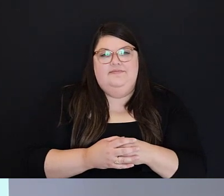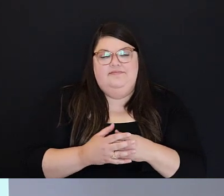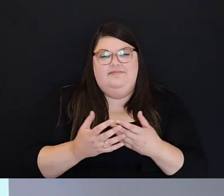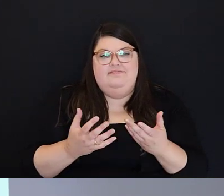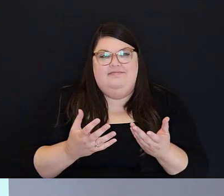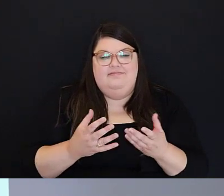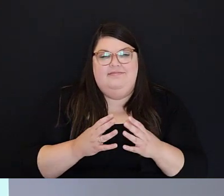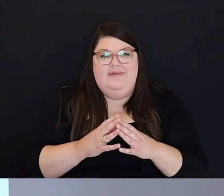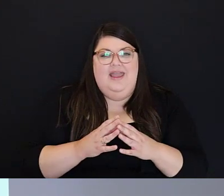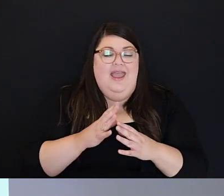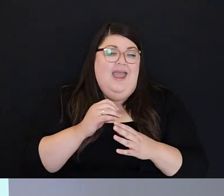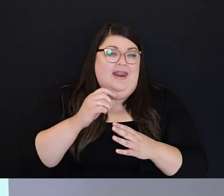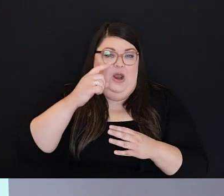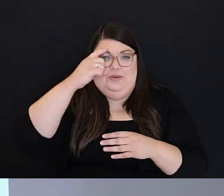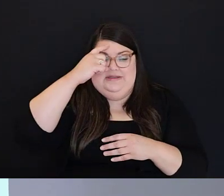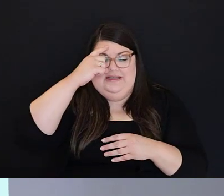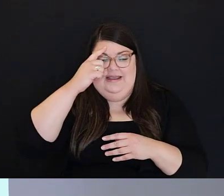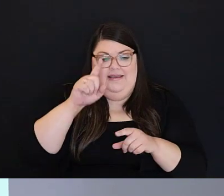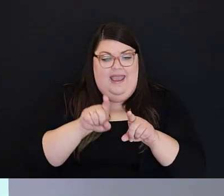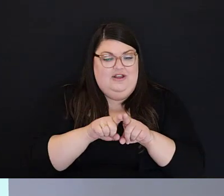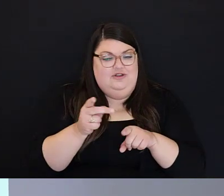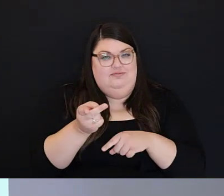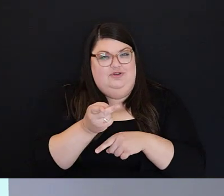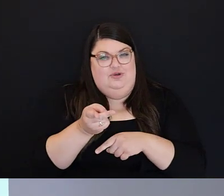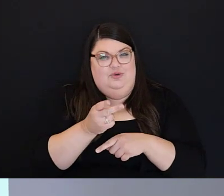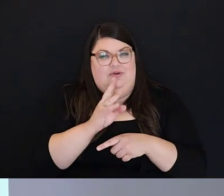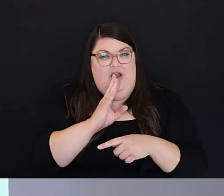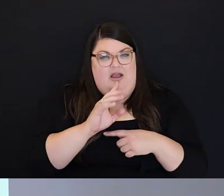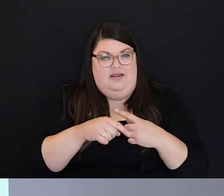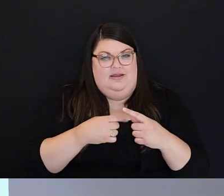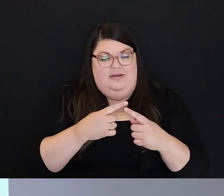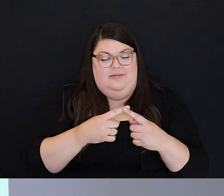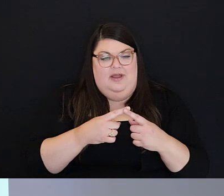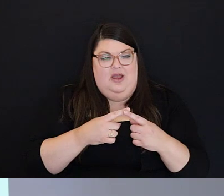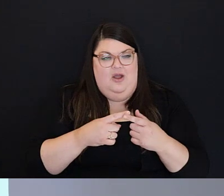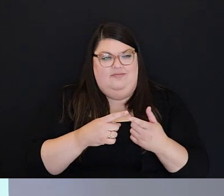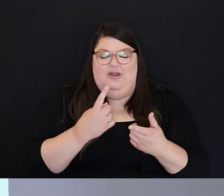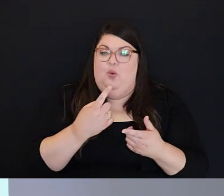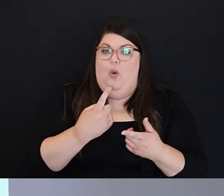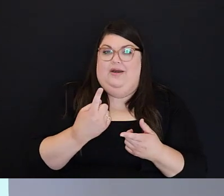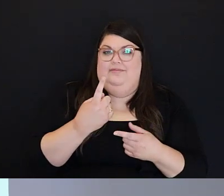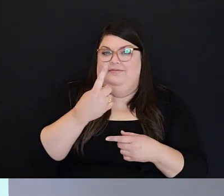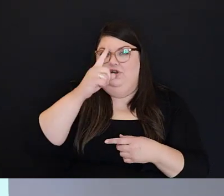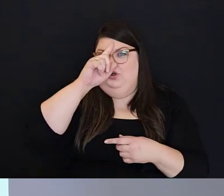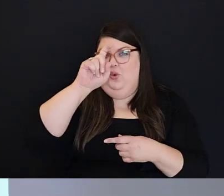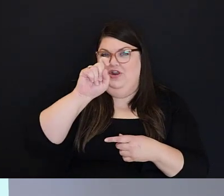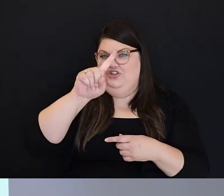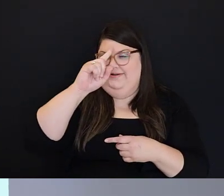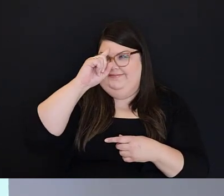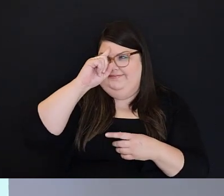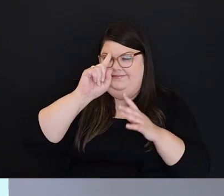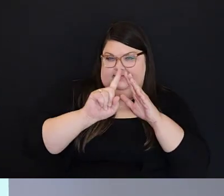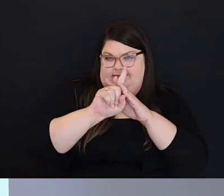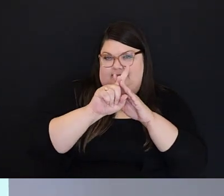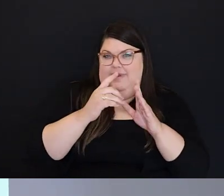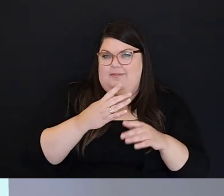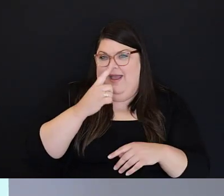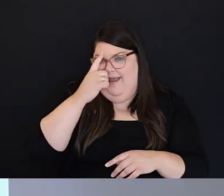down. And I was thinking, as you were talking, one of the kind of questions in my mind coming into this was to